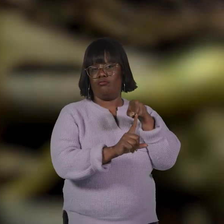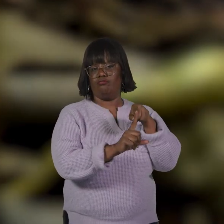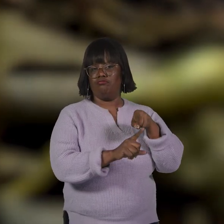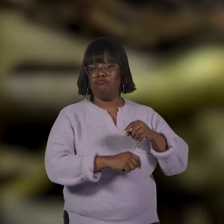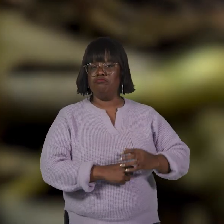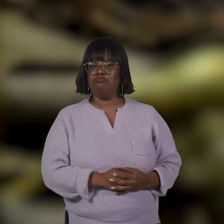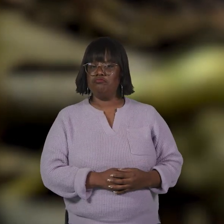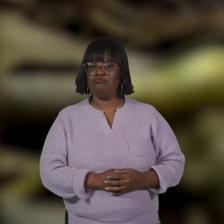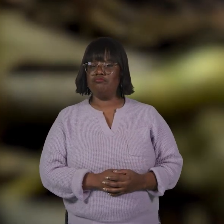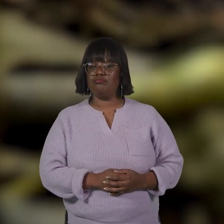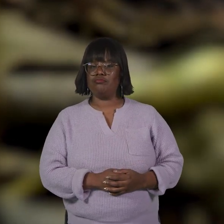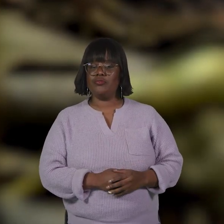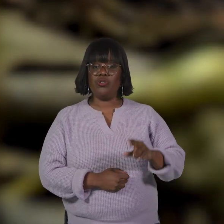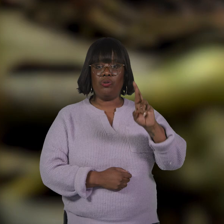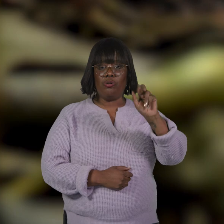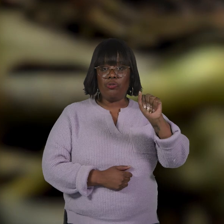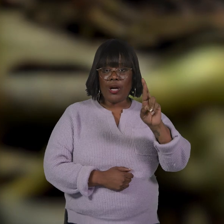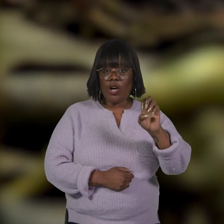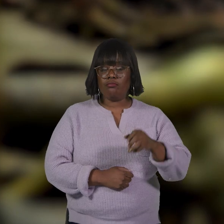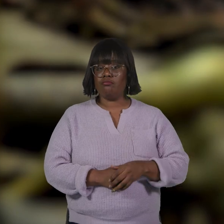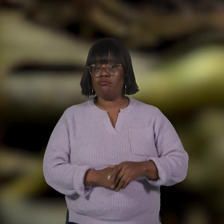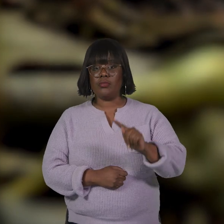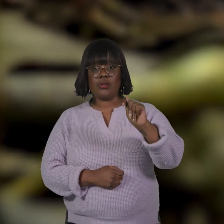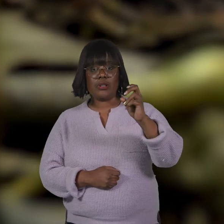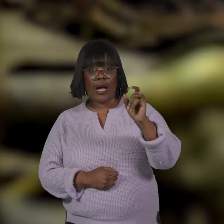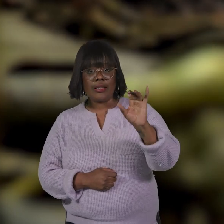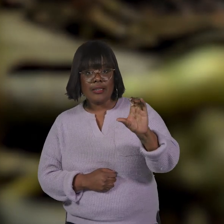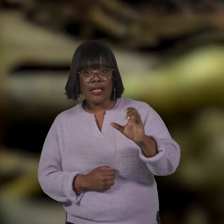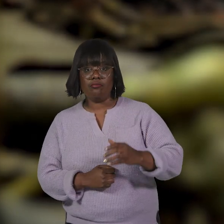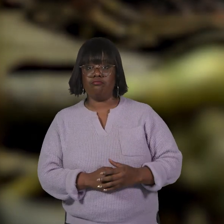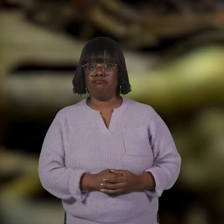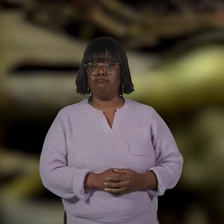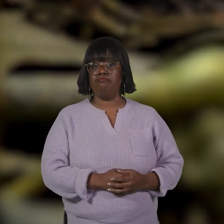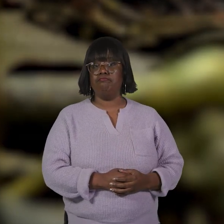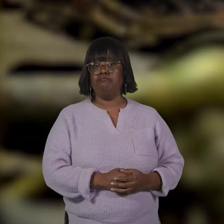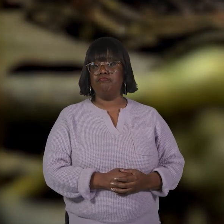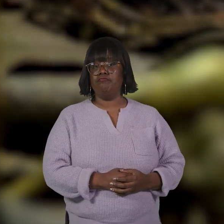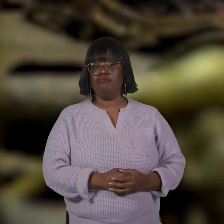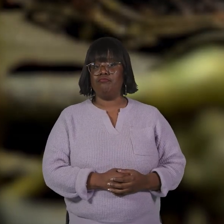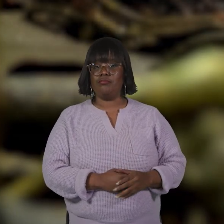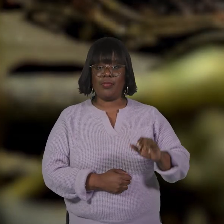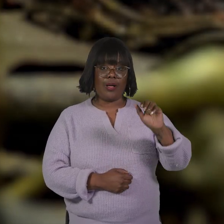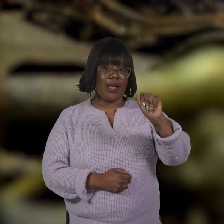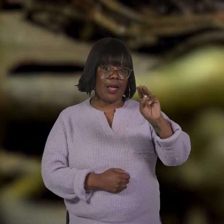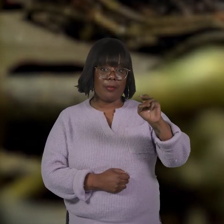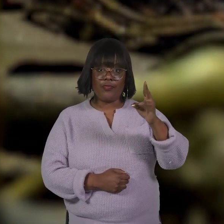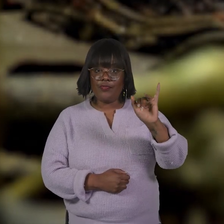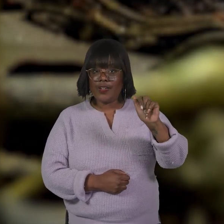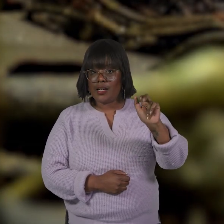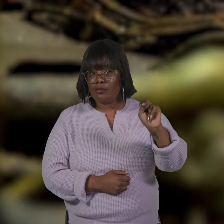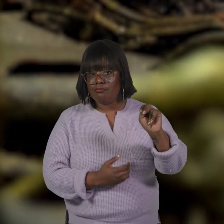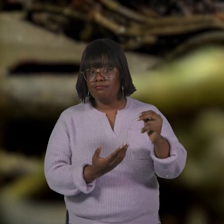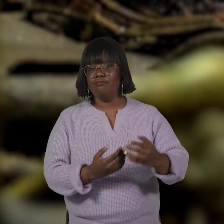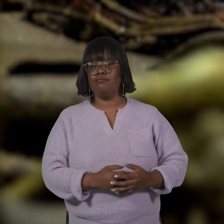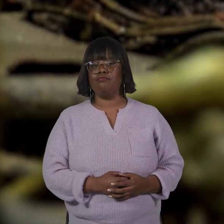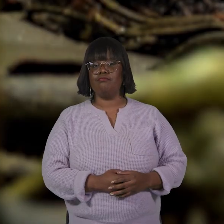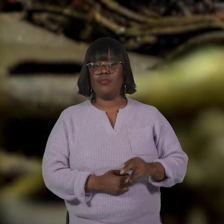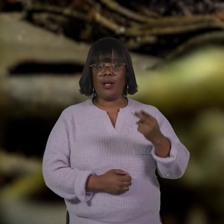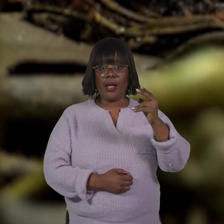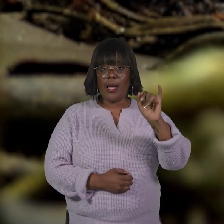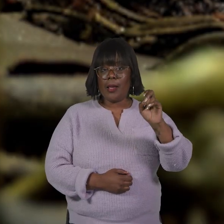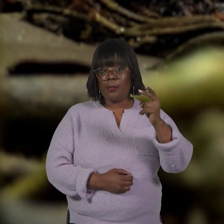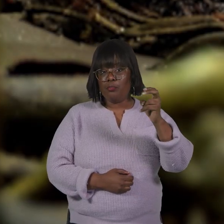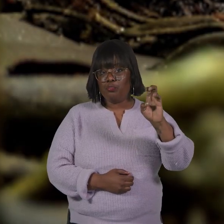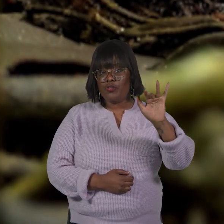A. Rare B. Toxic C. Amphibian D. Herbivore